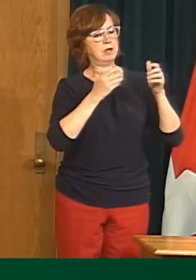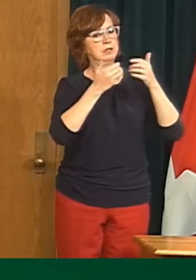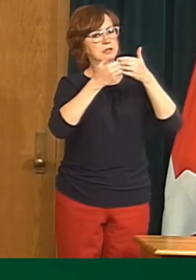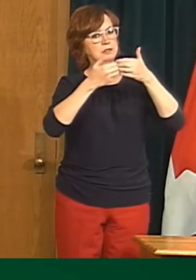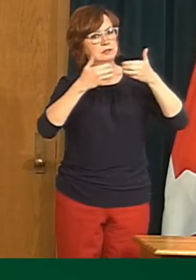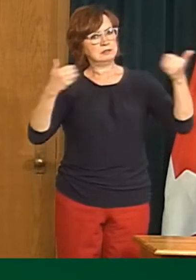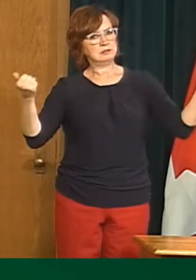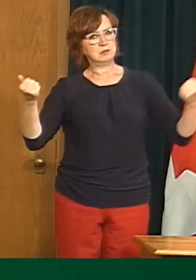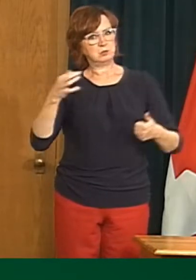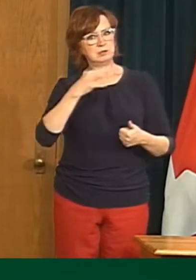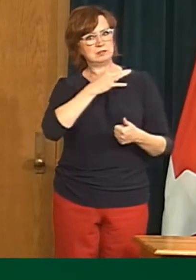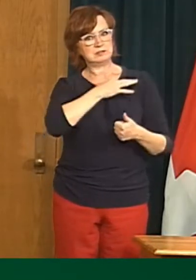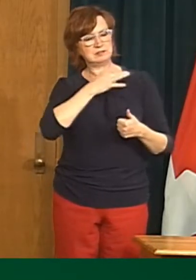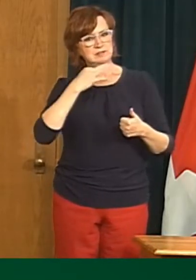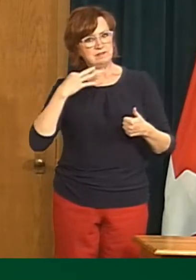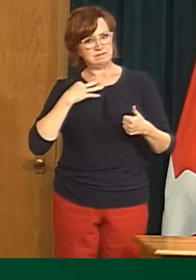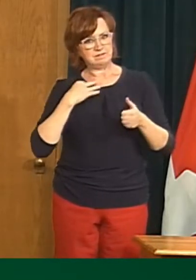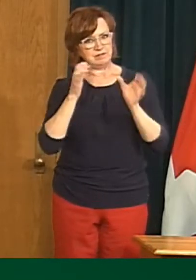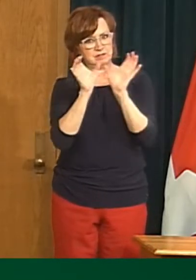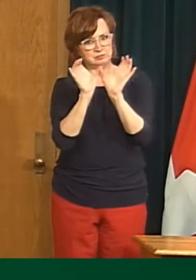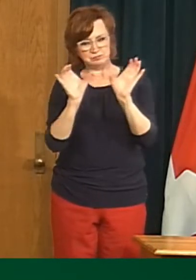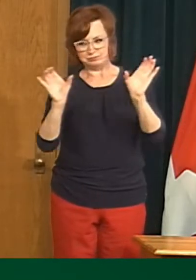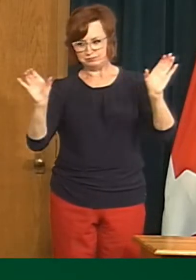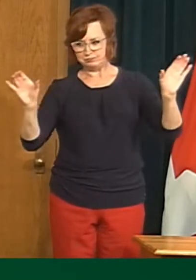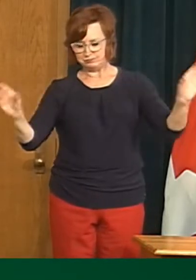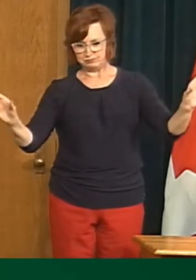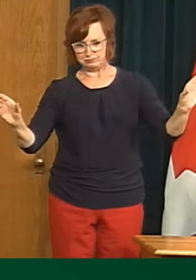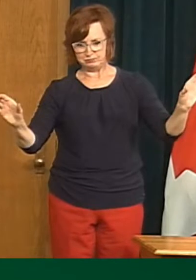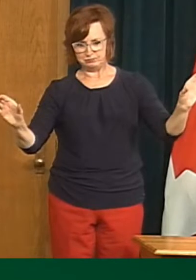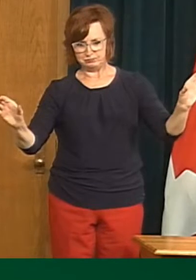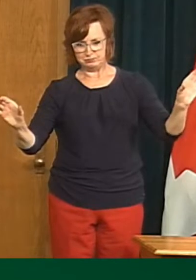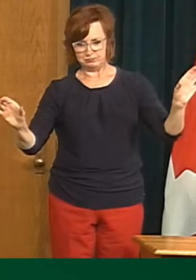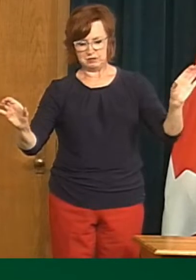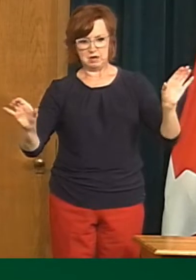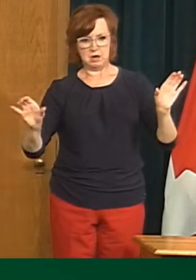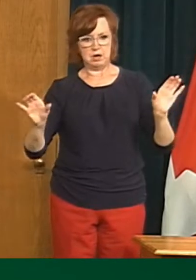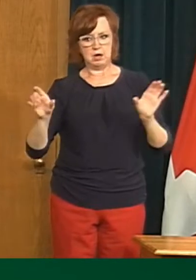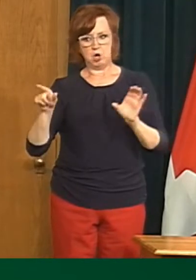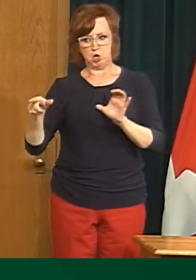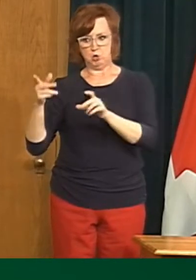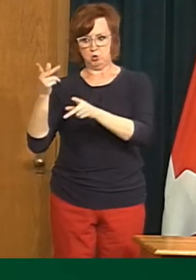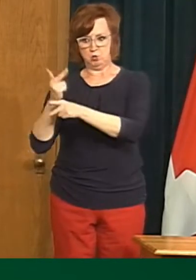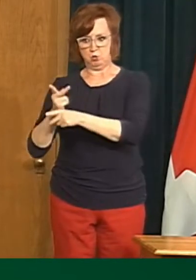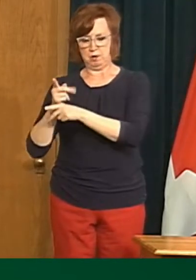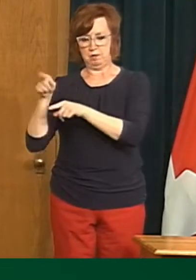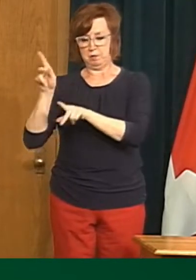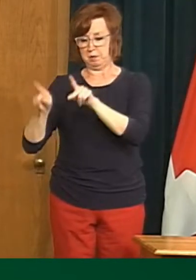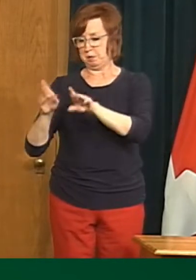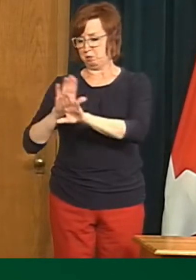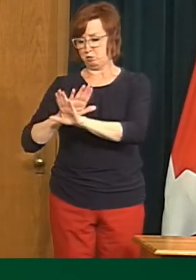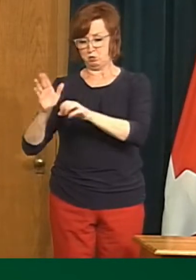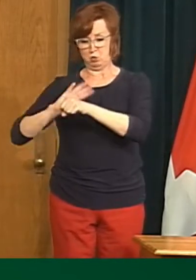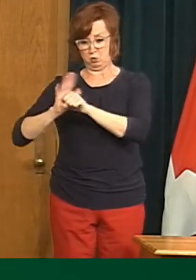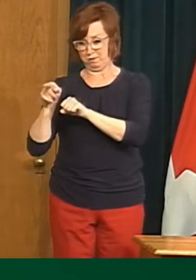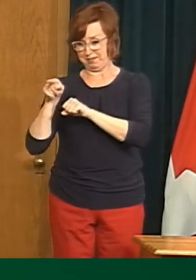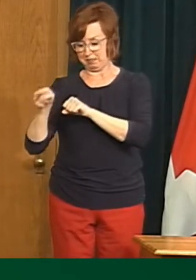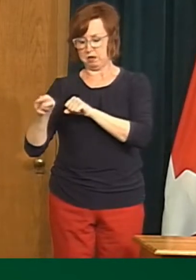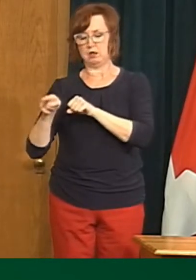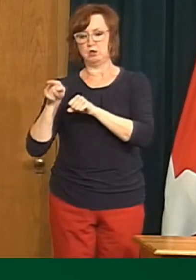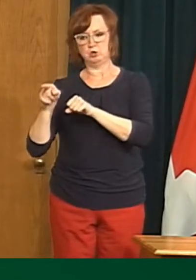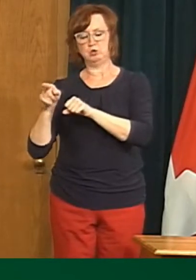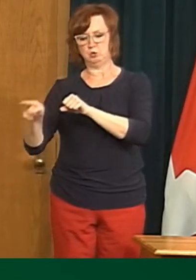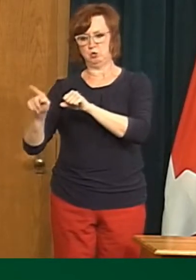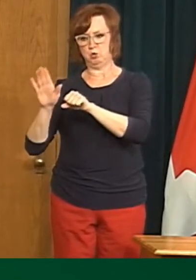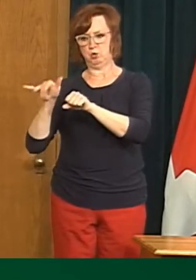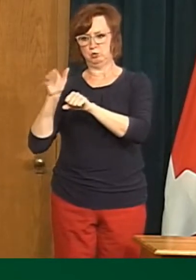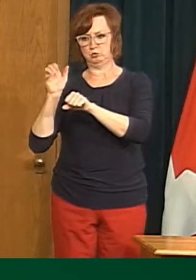or asymptomatic COVID patients came into these facilities. Because the designation early on in these 12 was COVID-free, we haven't done that work.